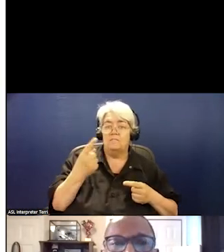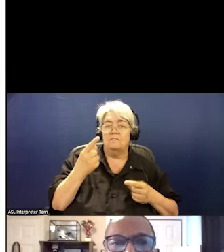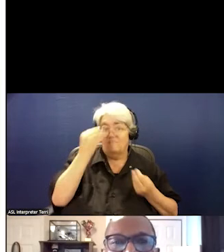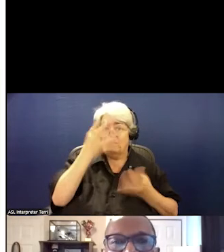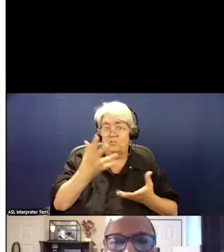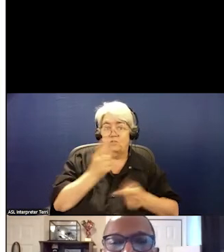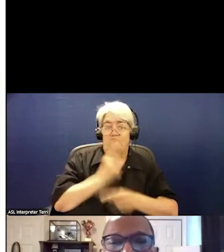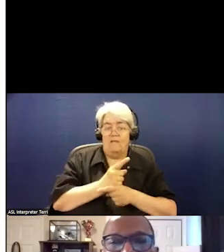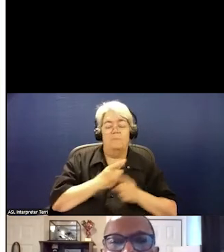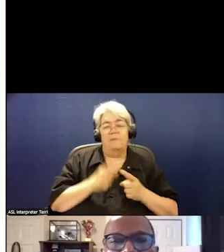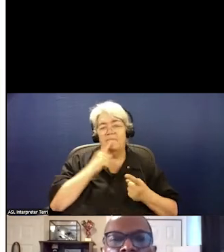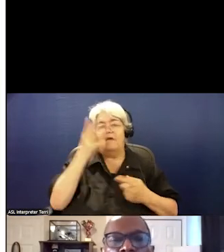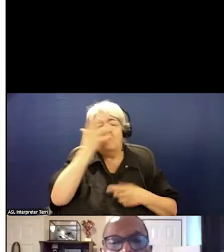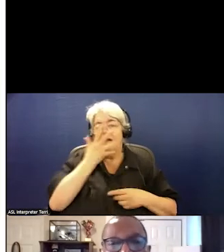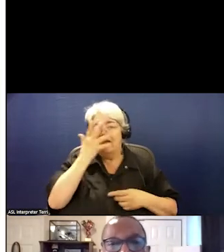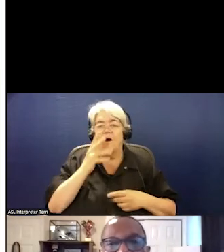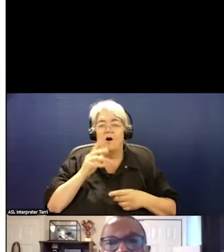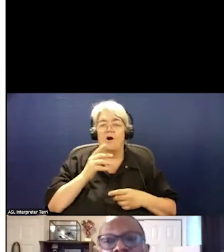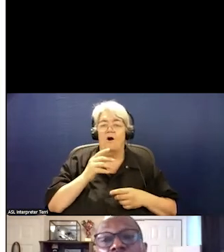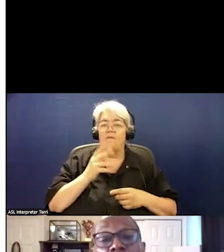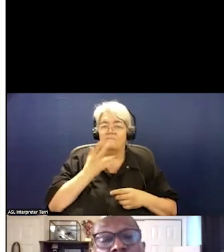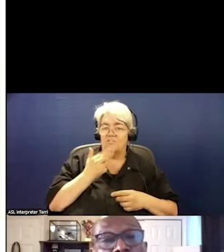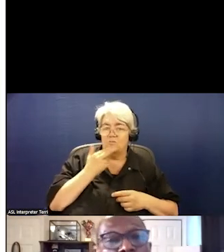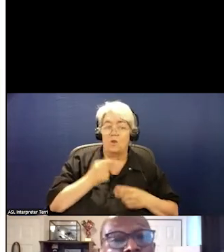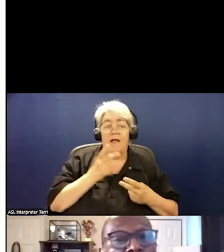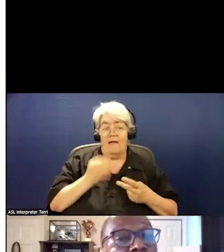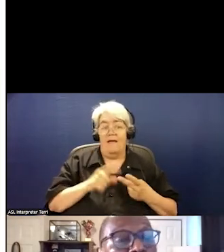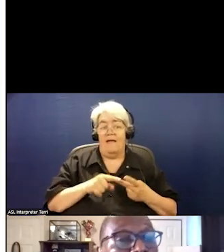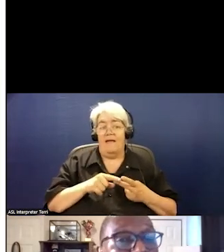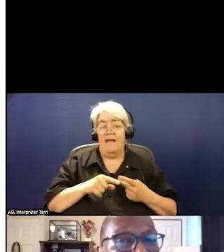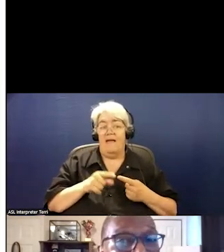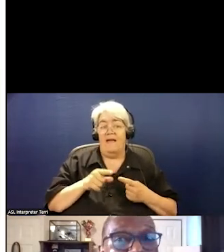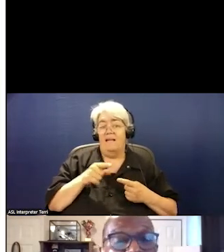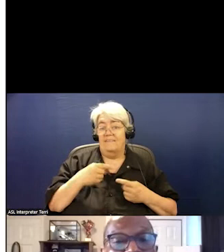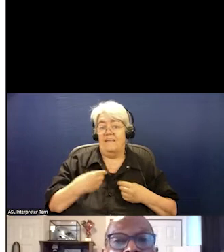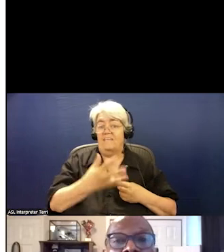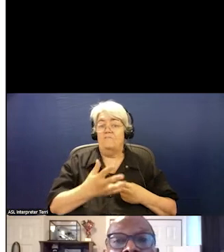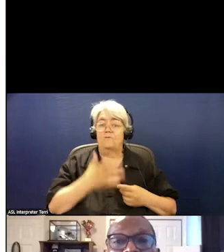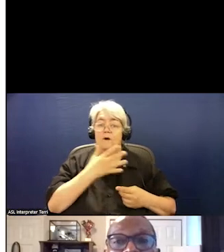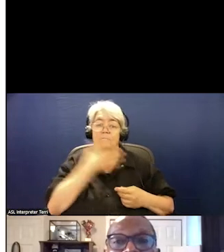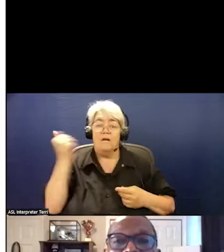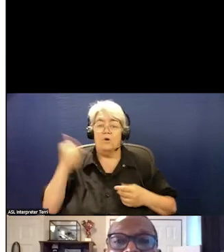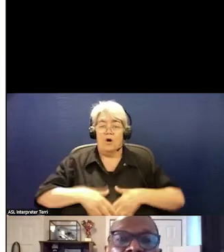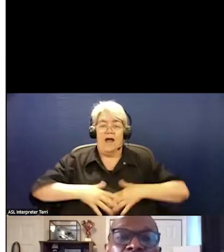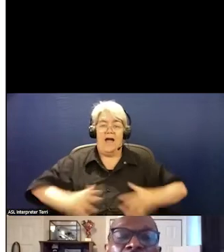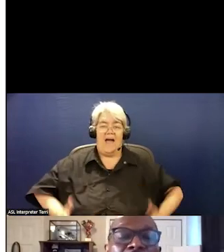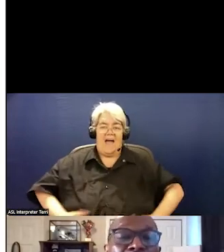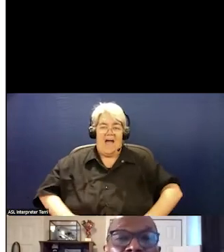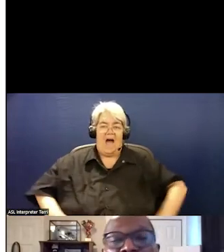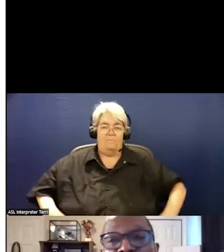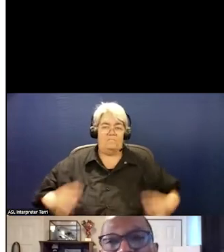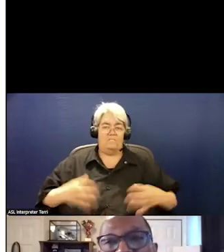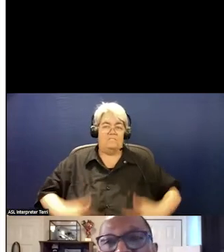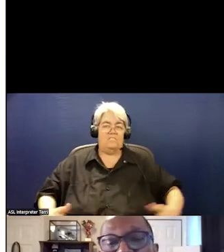clearly fashionable. And from what I understand, they are guaranteed to give you leaner, tighter abs. This leads